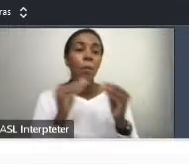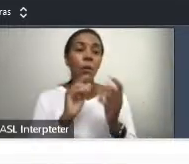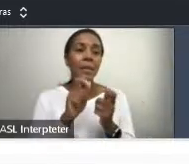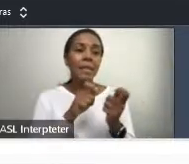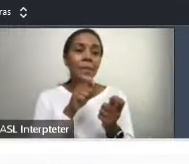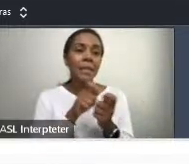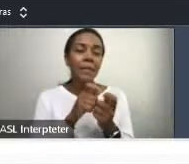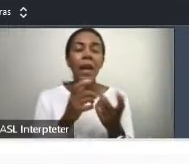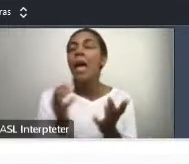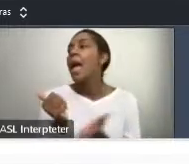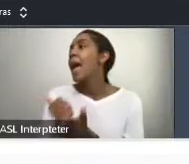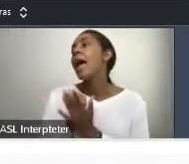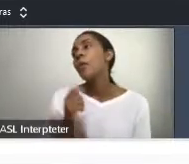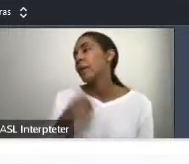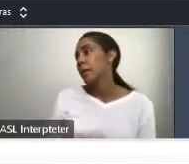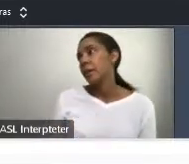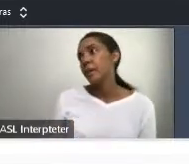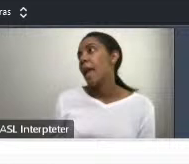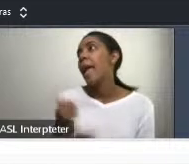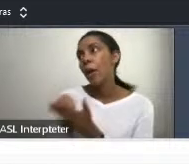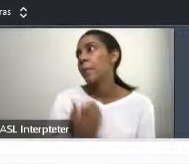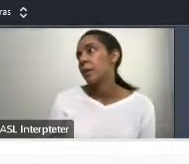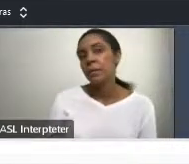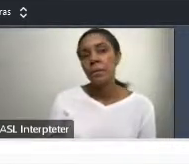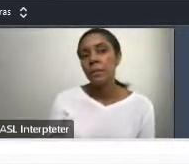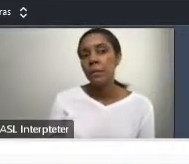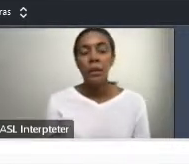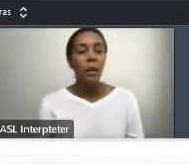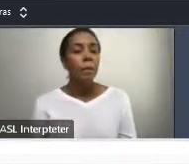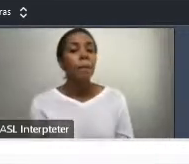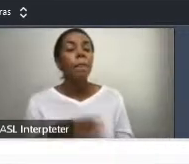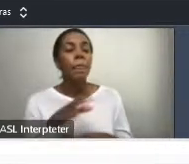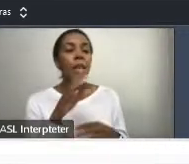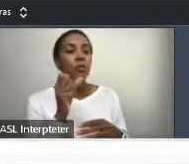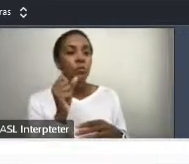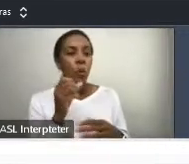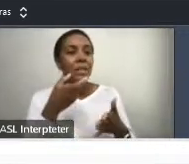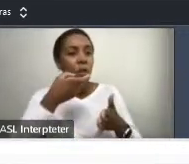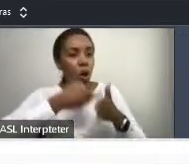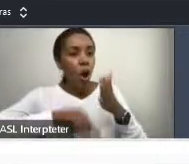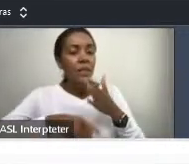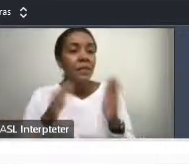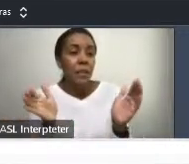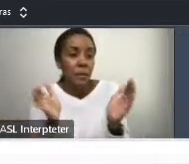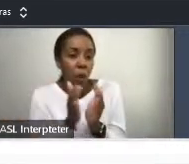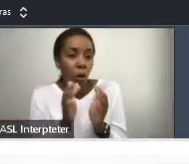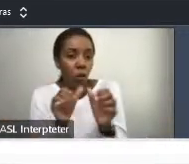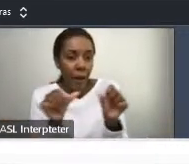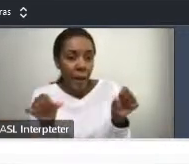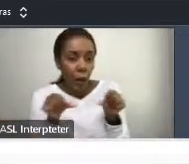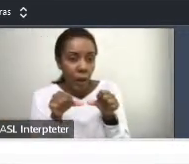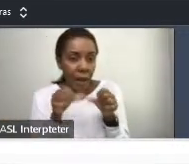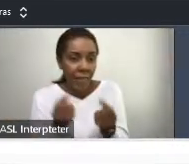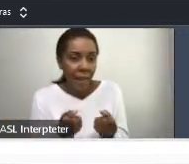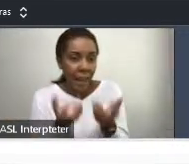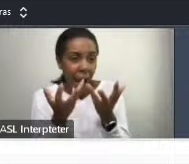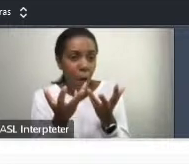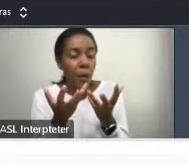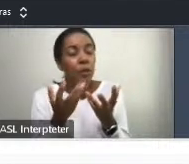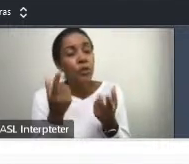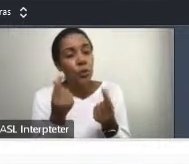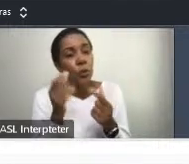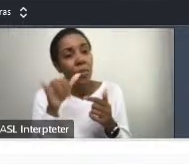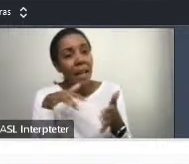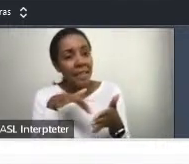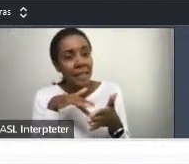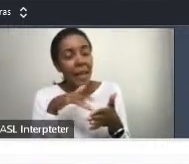me, Chief. I think I can help him. So he's taken the cost for a smaller area and said, how much would it take to do that same study